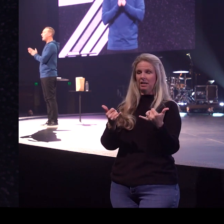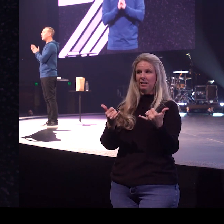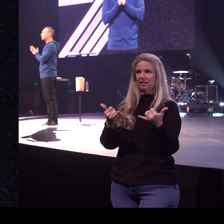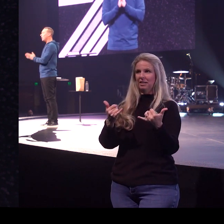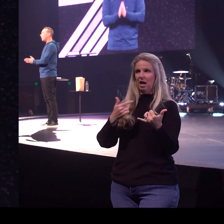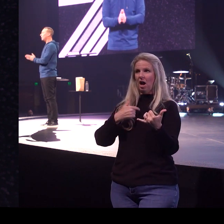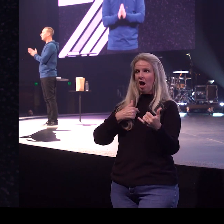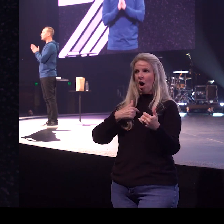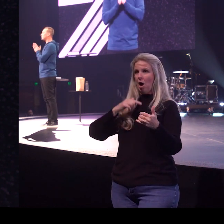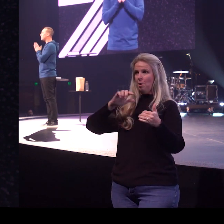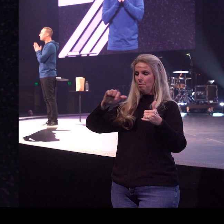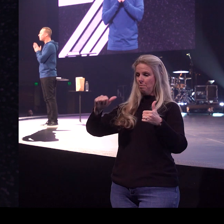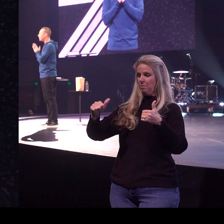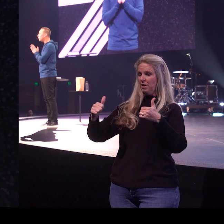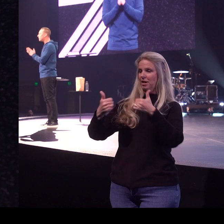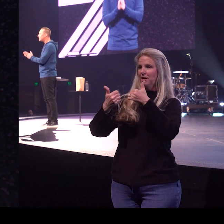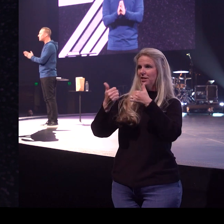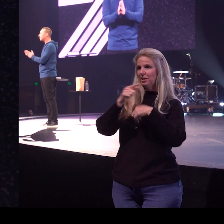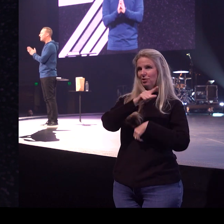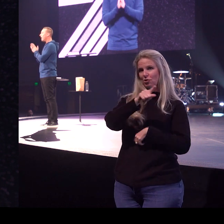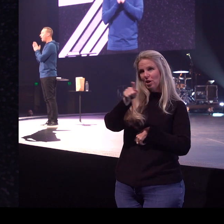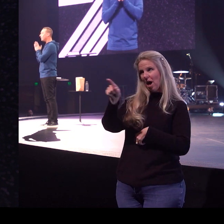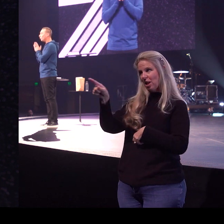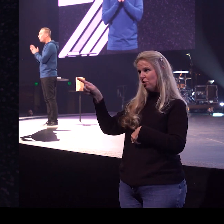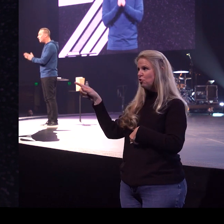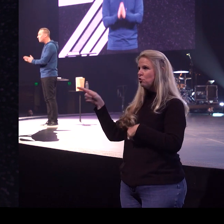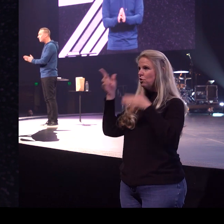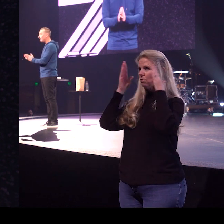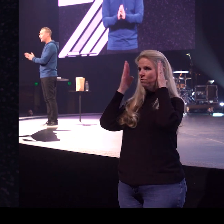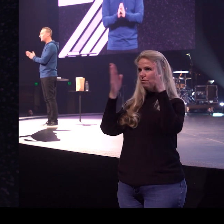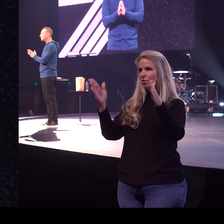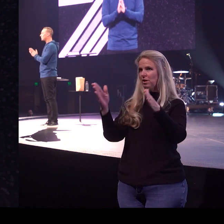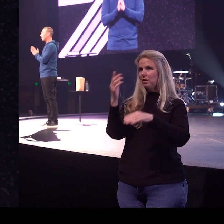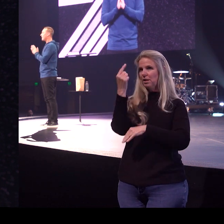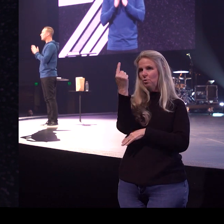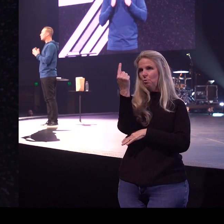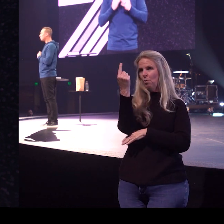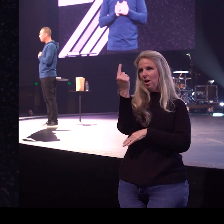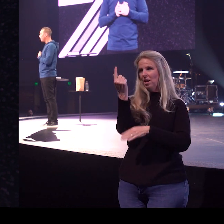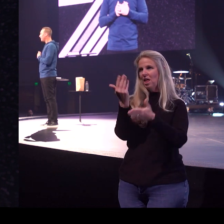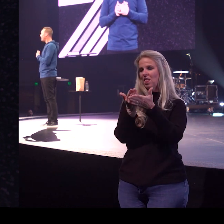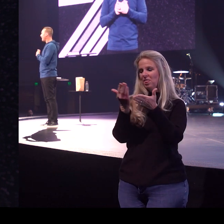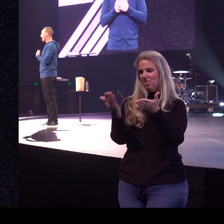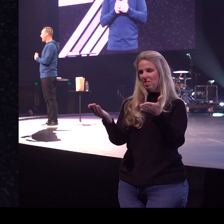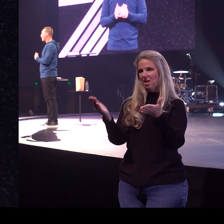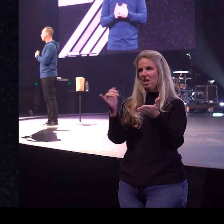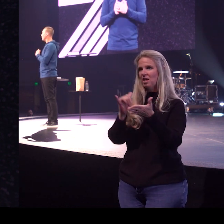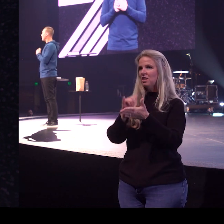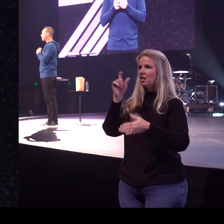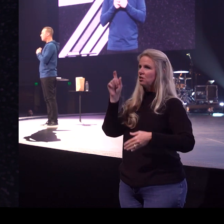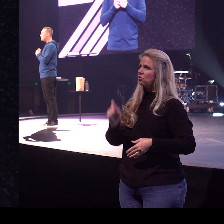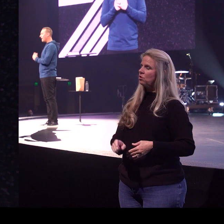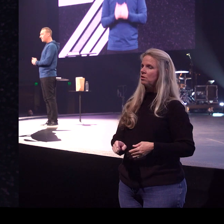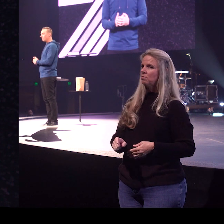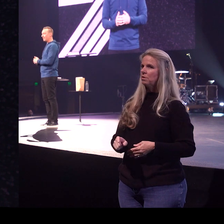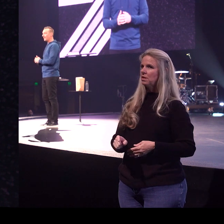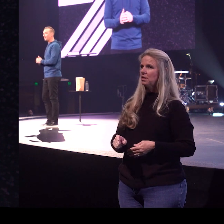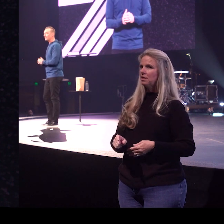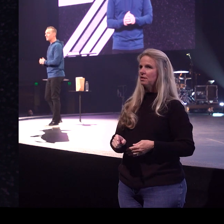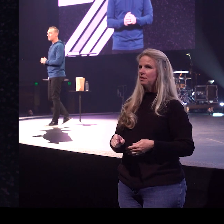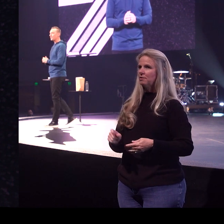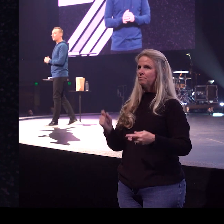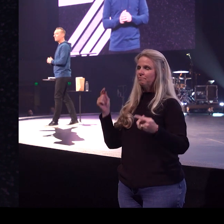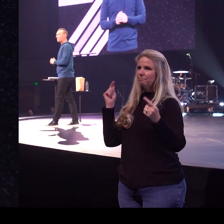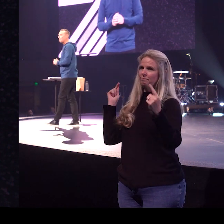I'm gonna challenge all of us to focus on one thing That should be our main